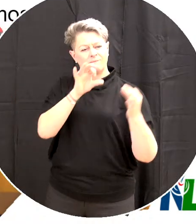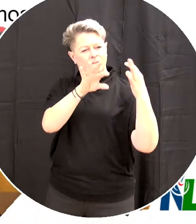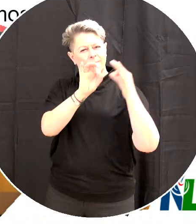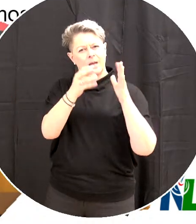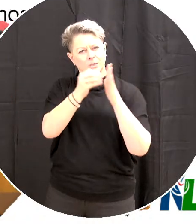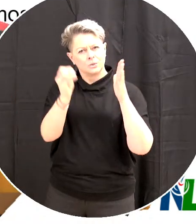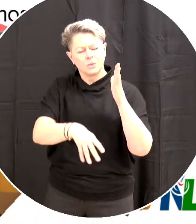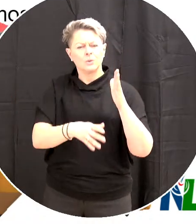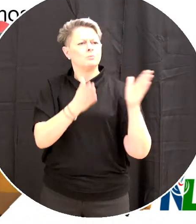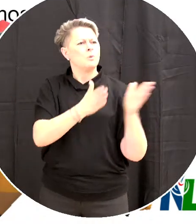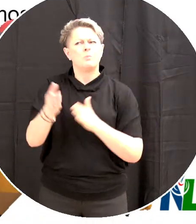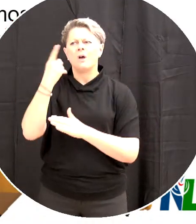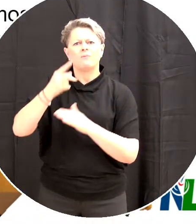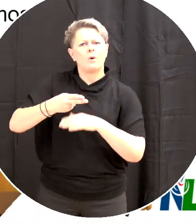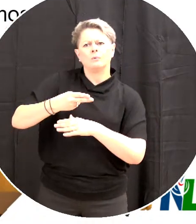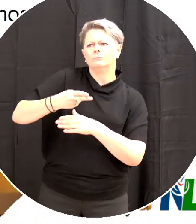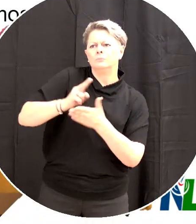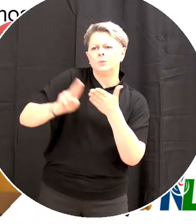for post-secondary.